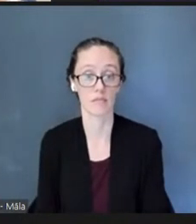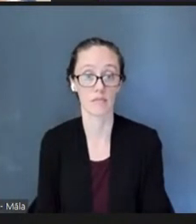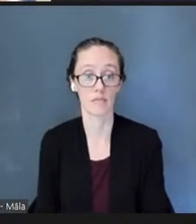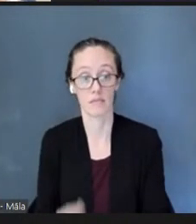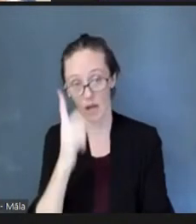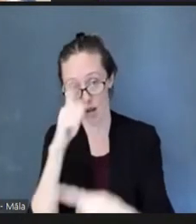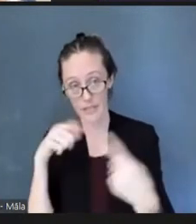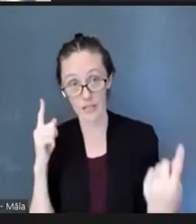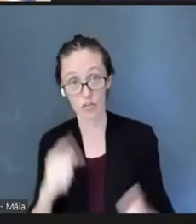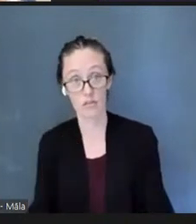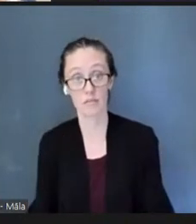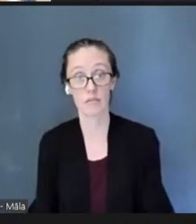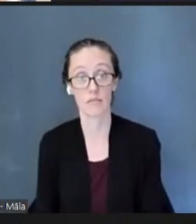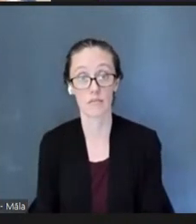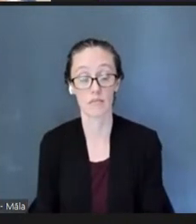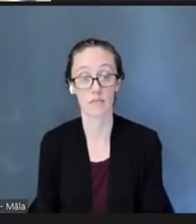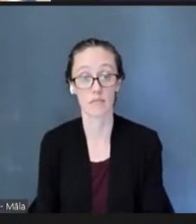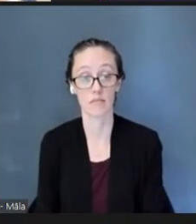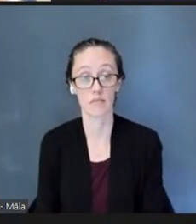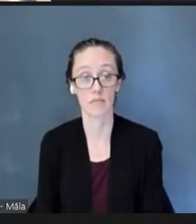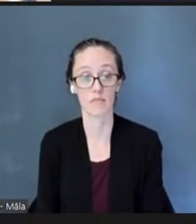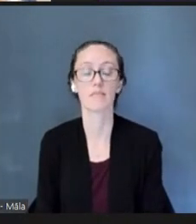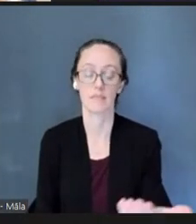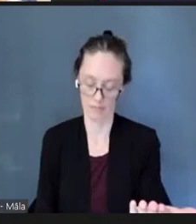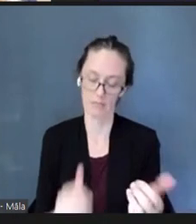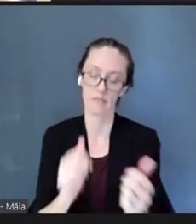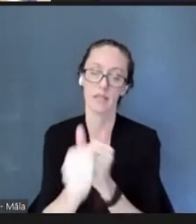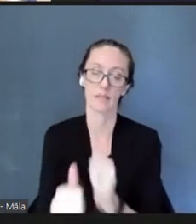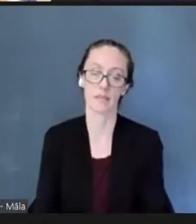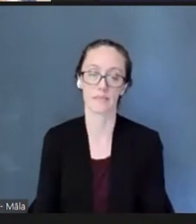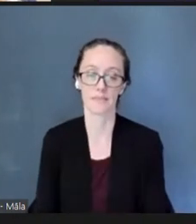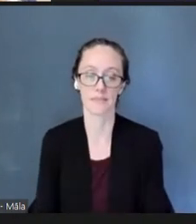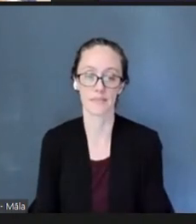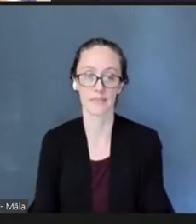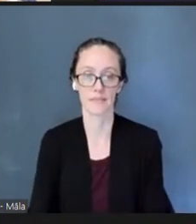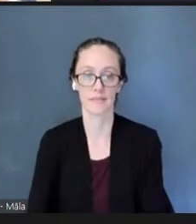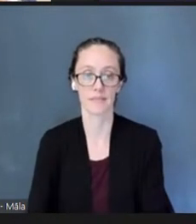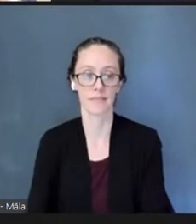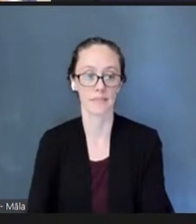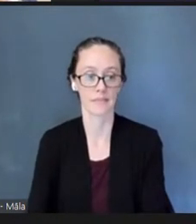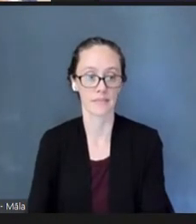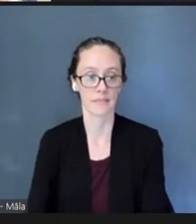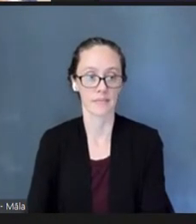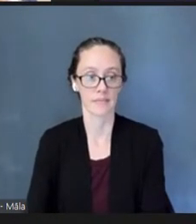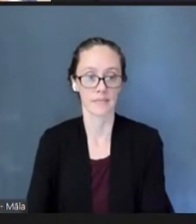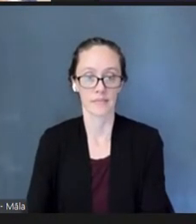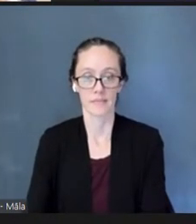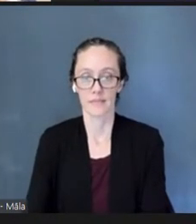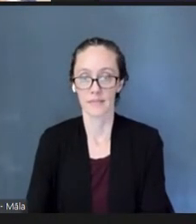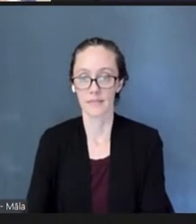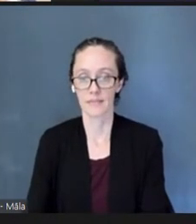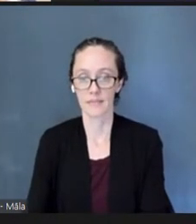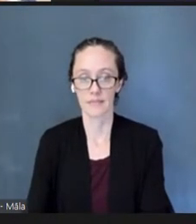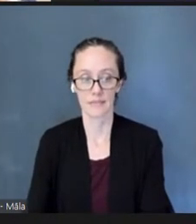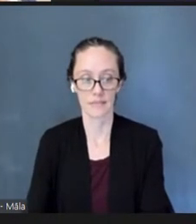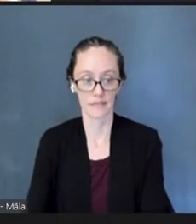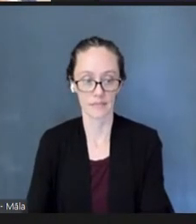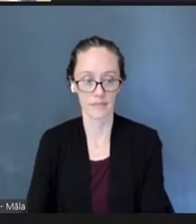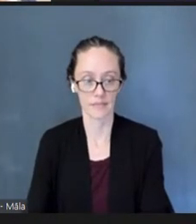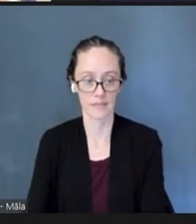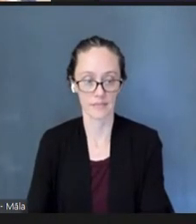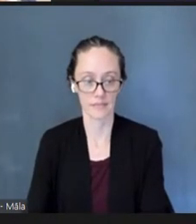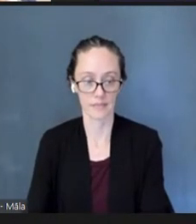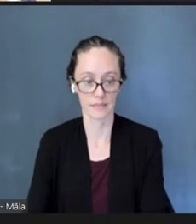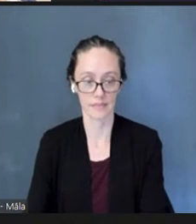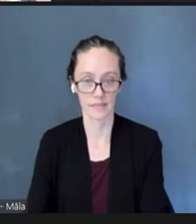Any opposition? Chair, recommendation adopted. Thank you very much. Next up is SB 191. This provides a